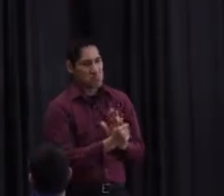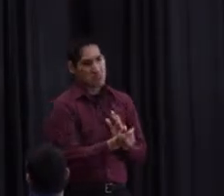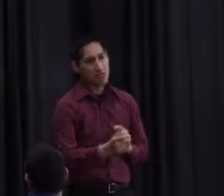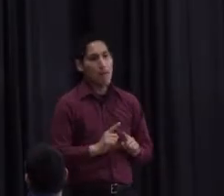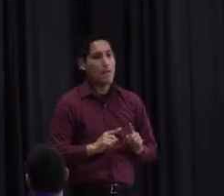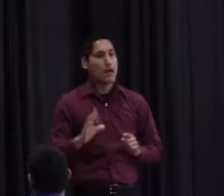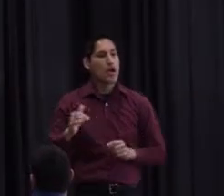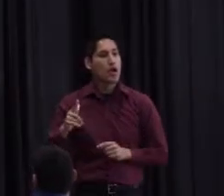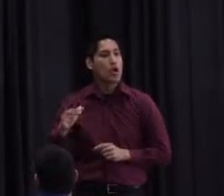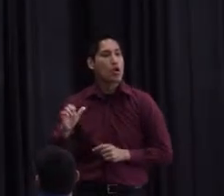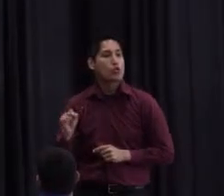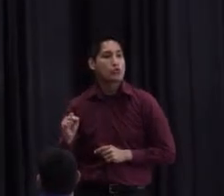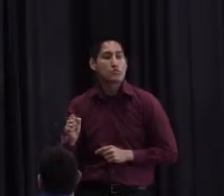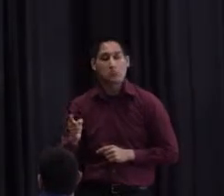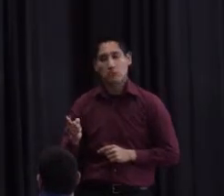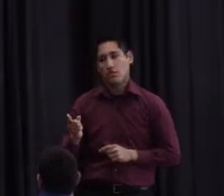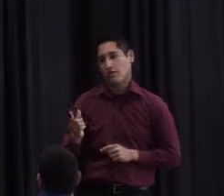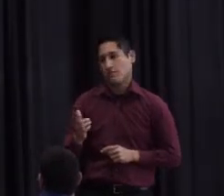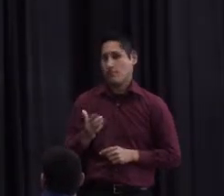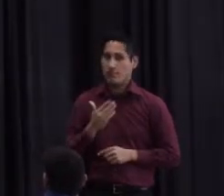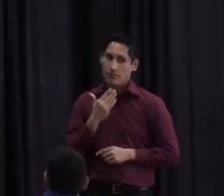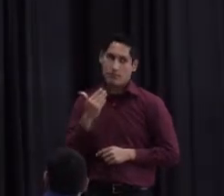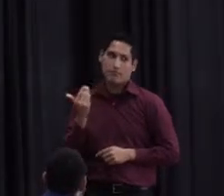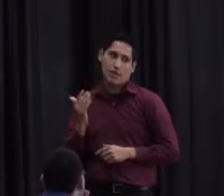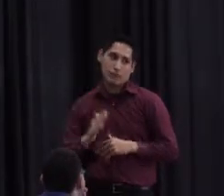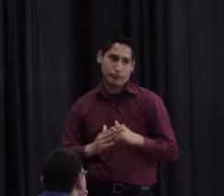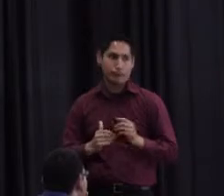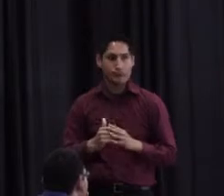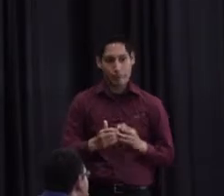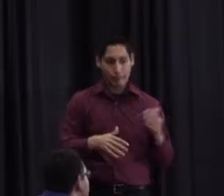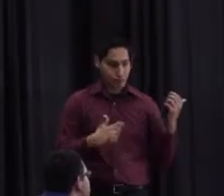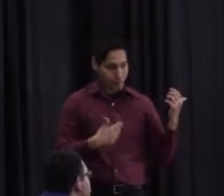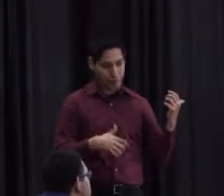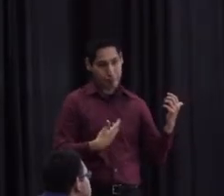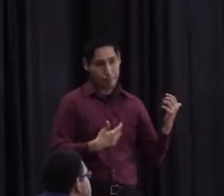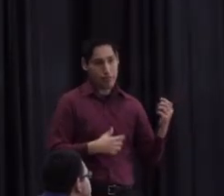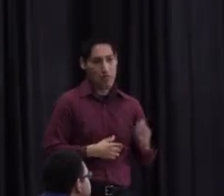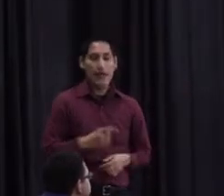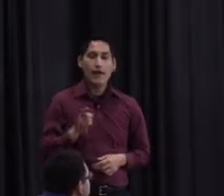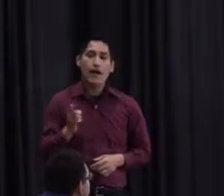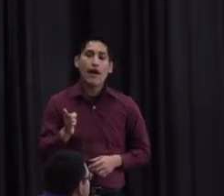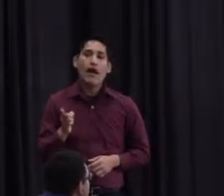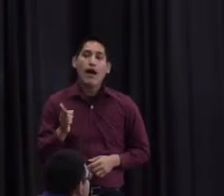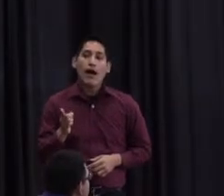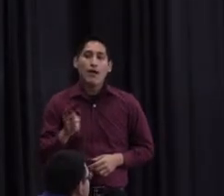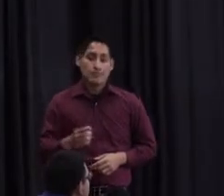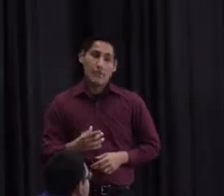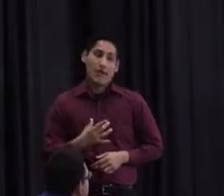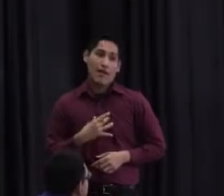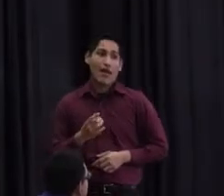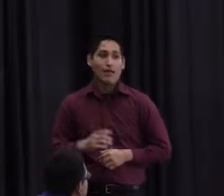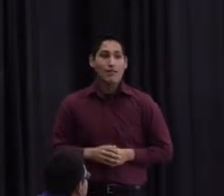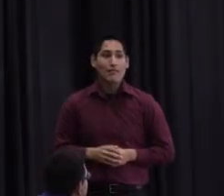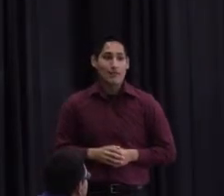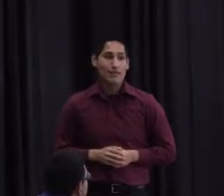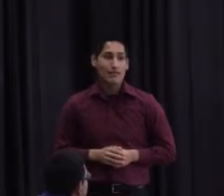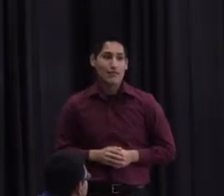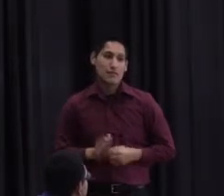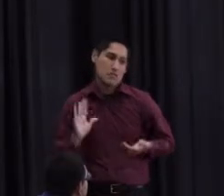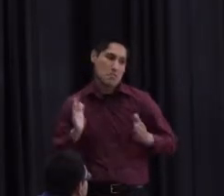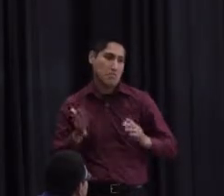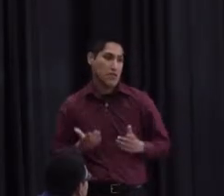but Carlos is the much better guitar player and is the one who influences me much more